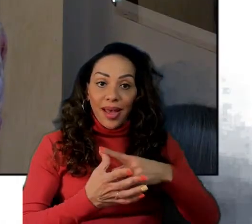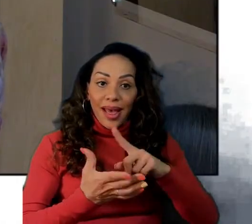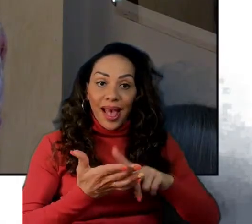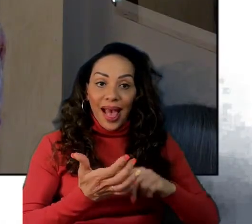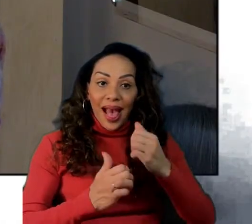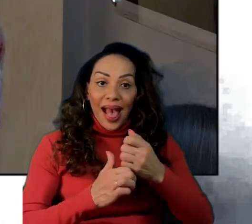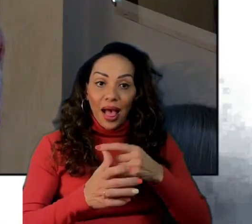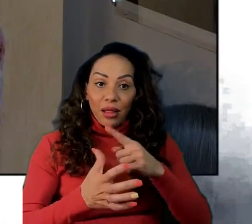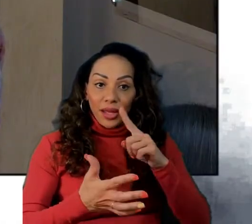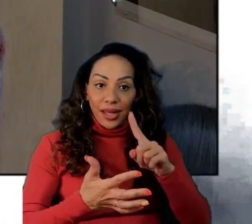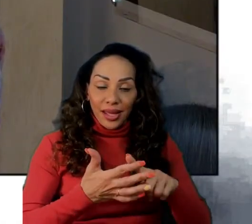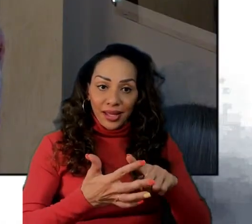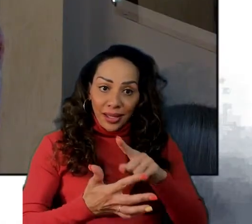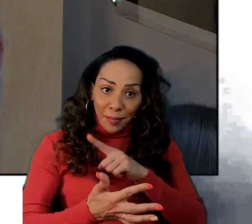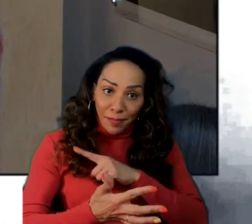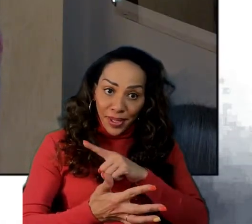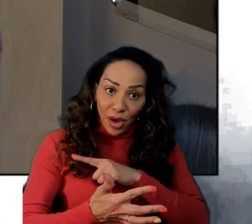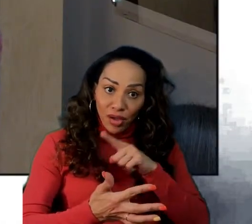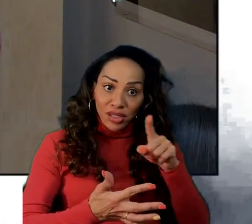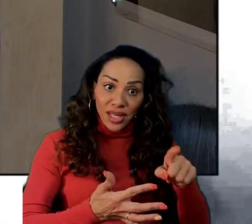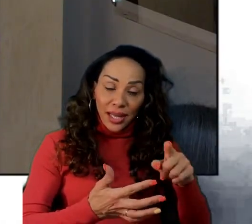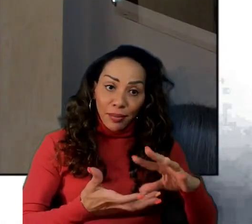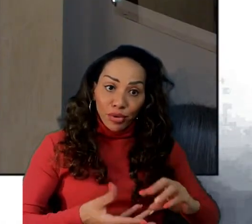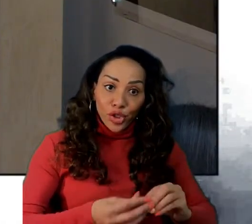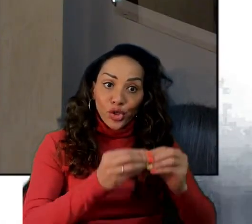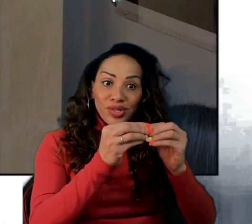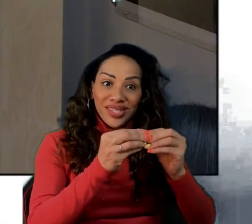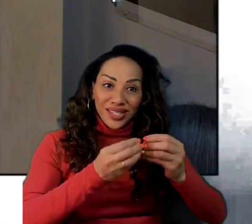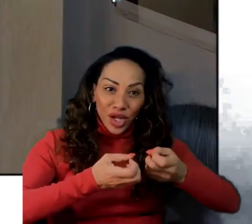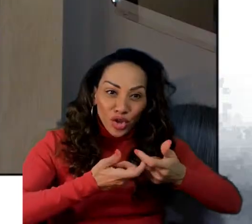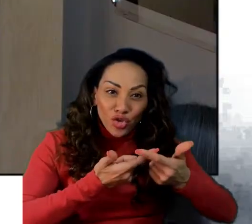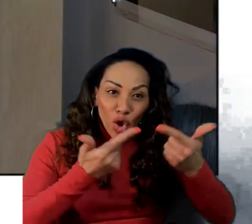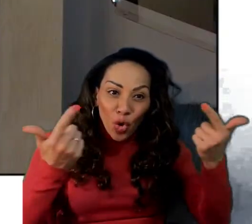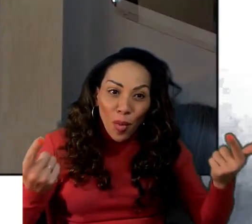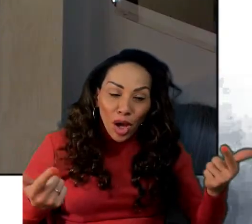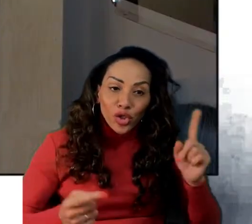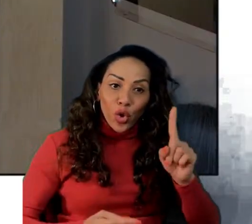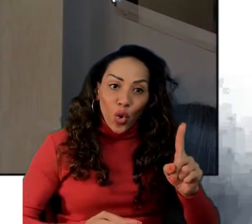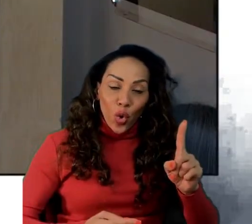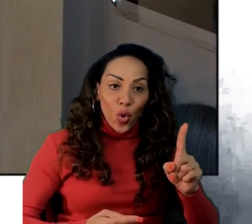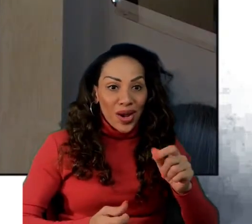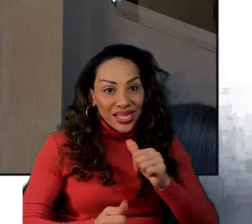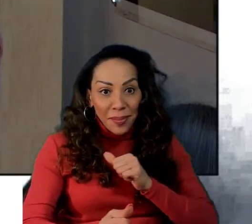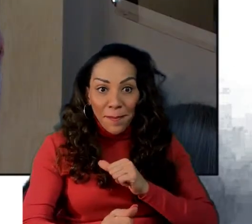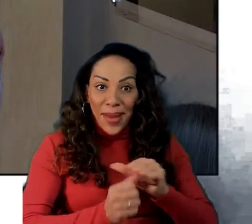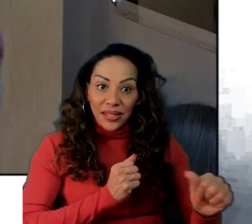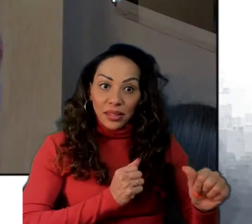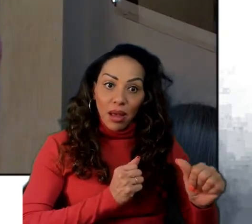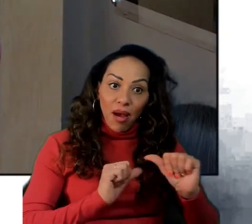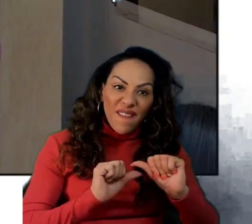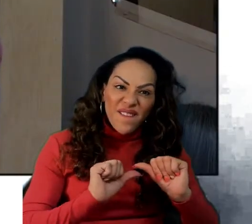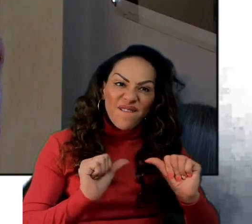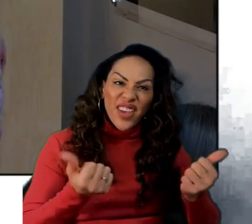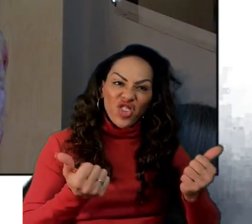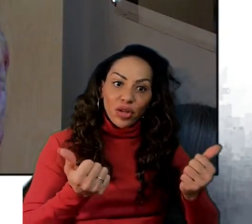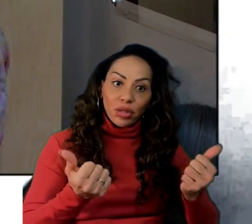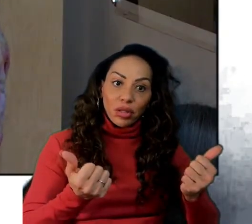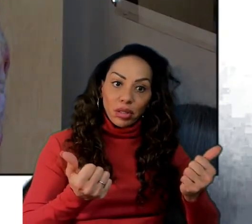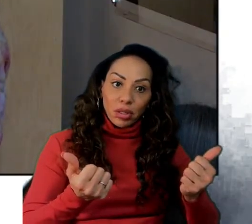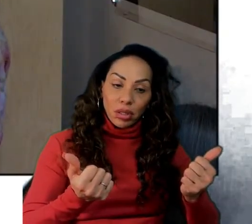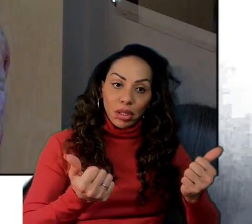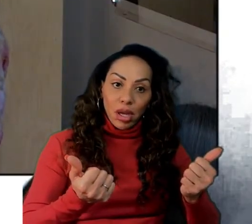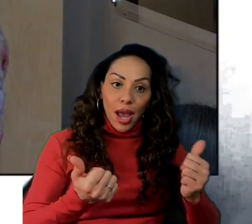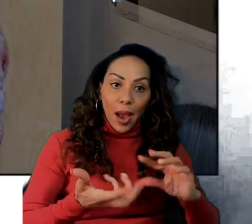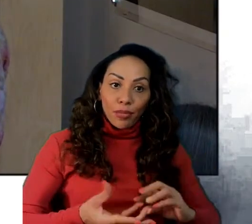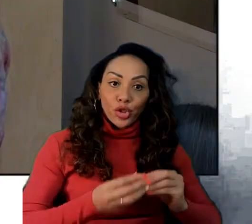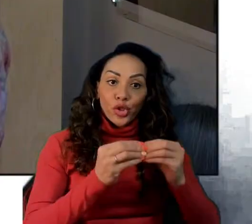effective than other plants at producing oxygen? So that's over the entire history of the Earth. So it's also because